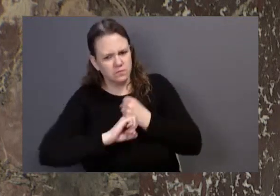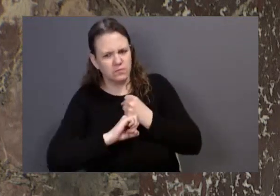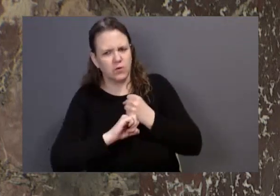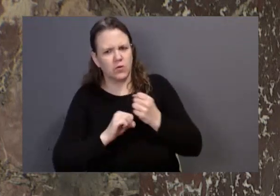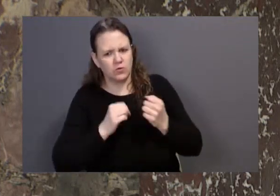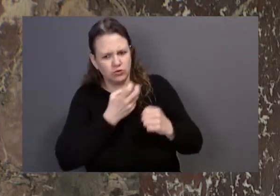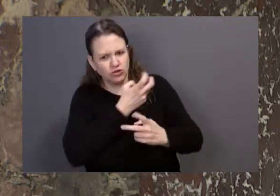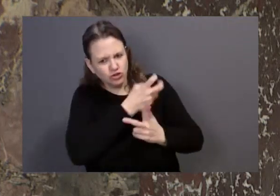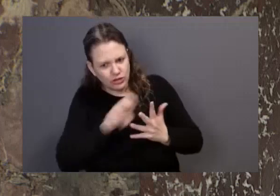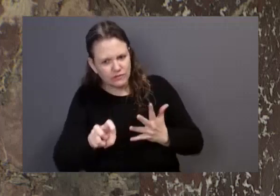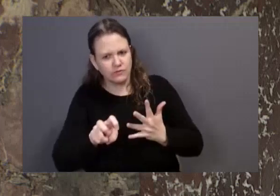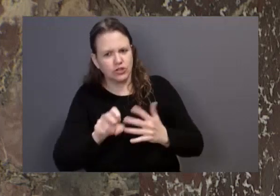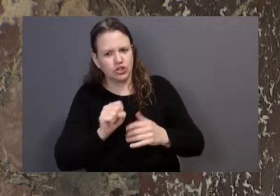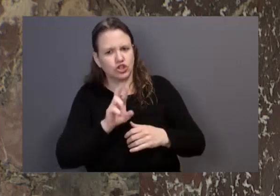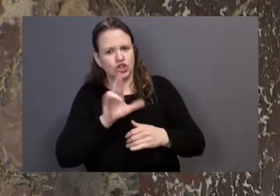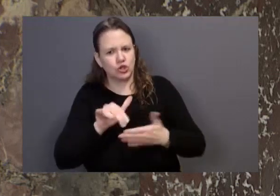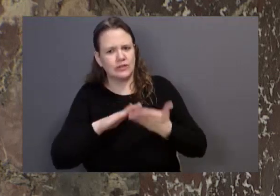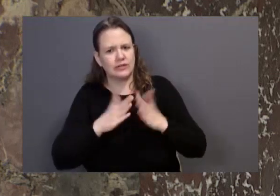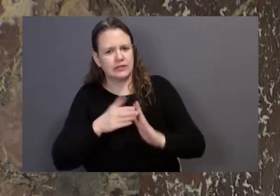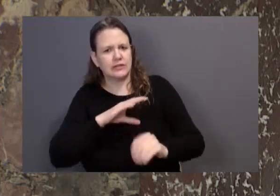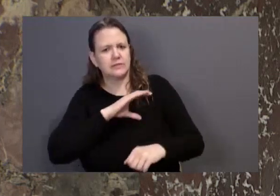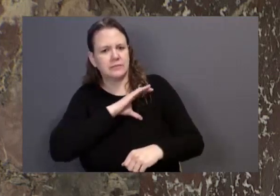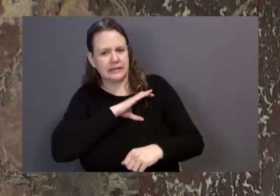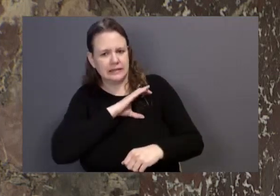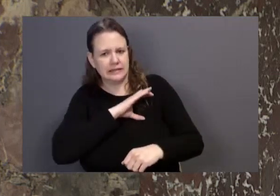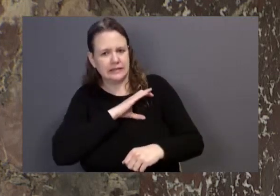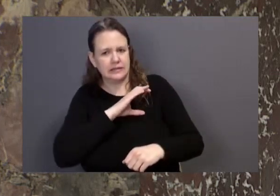protected, and let's get on with business.